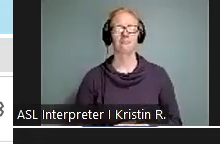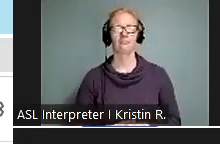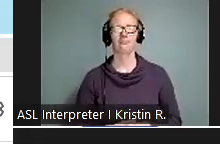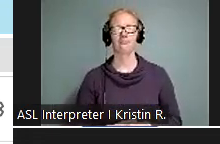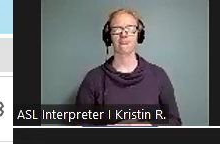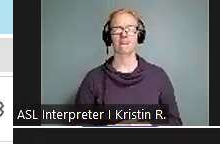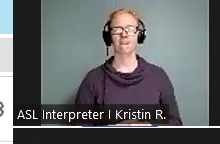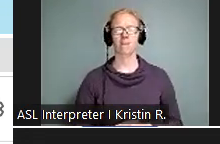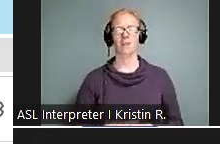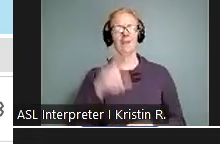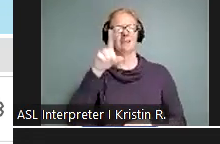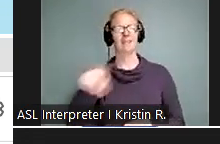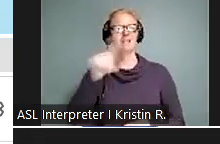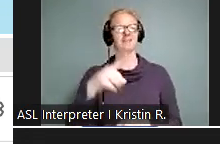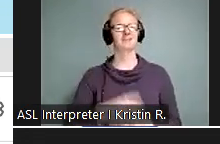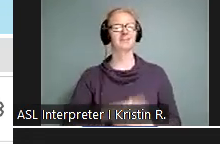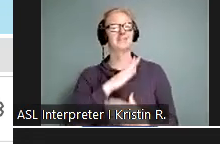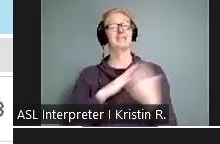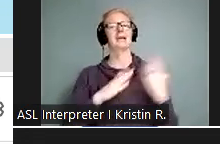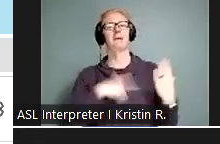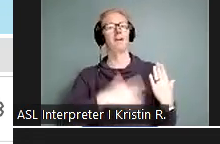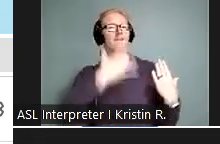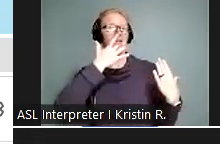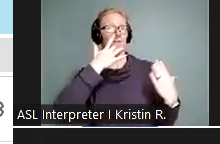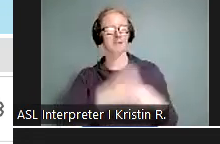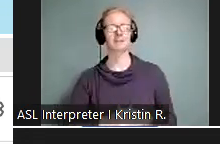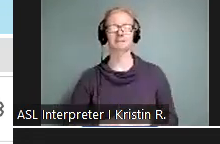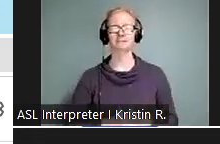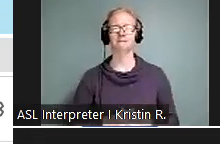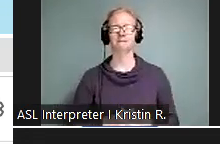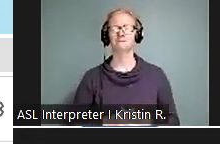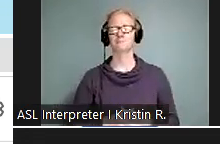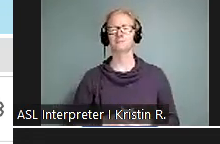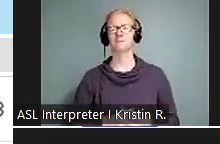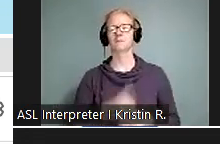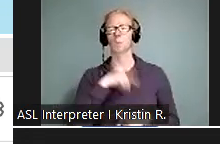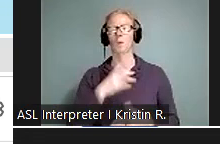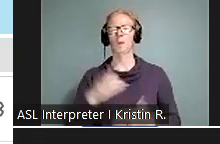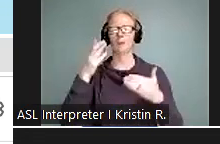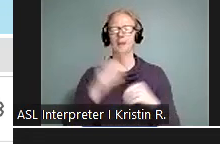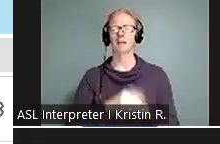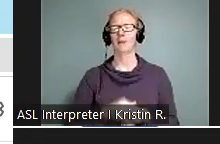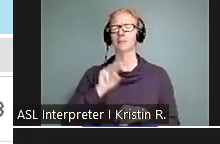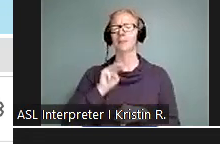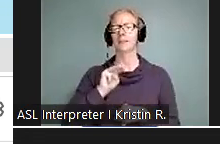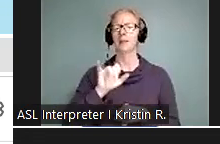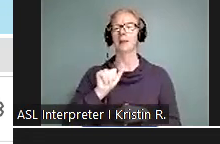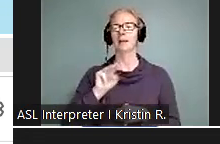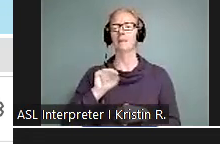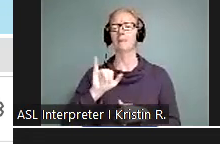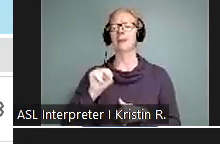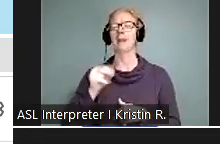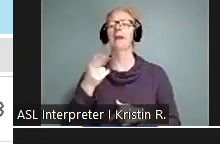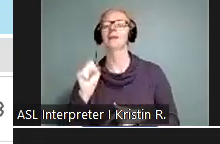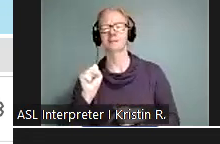So once again, these are just some of our favorites that we recommend that have given us some really great education